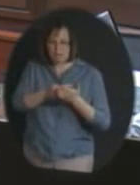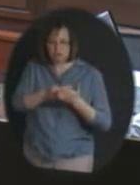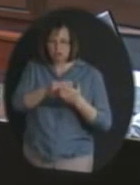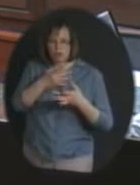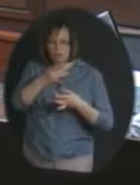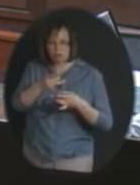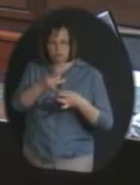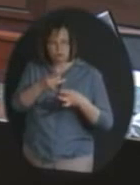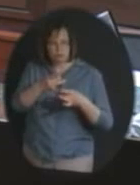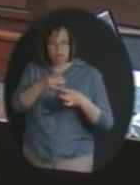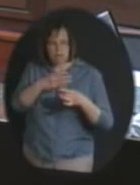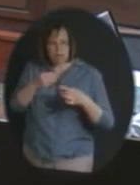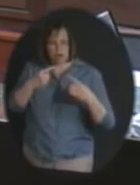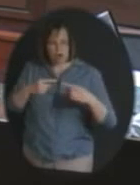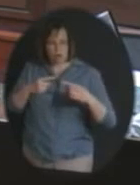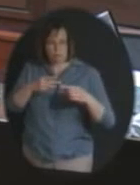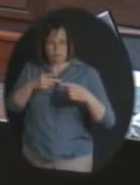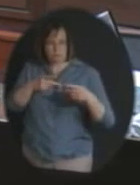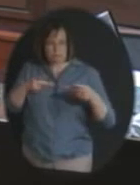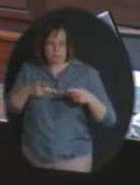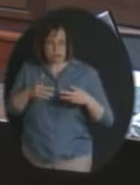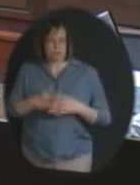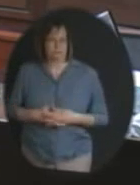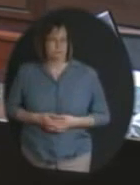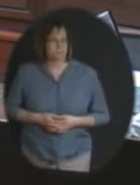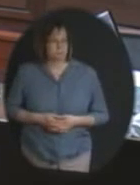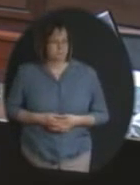and bargaining position.